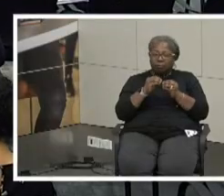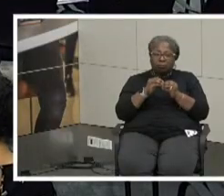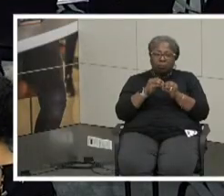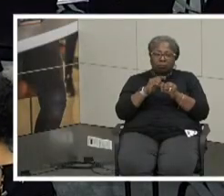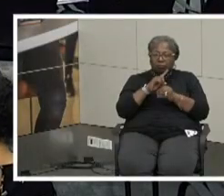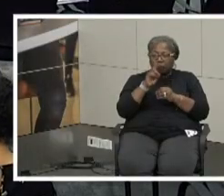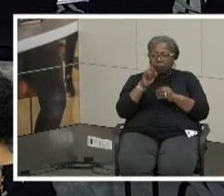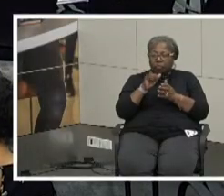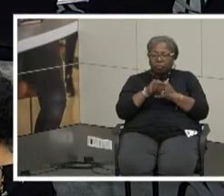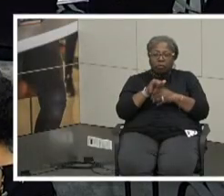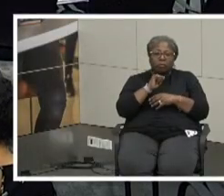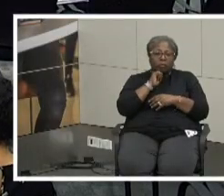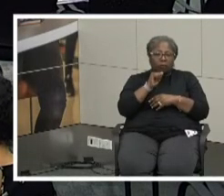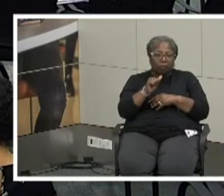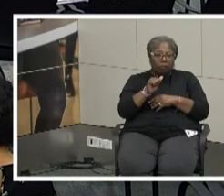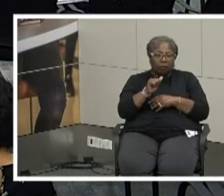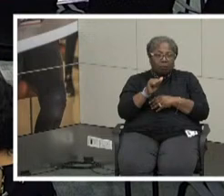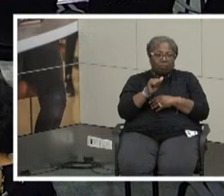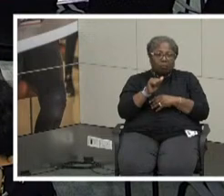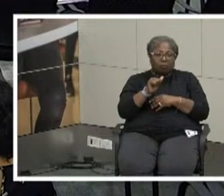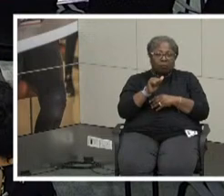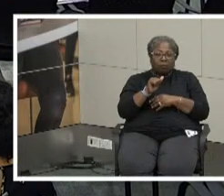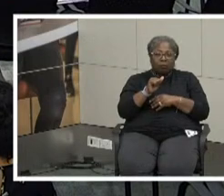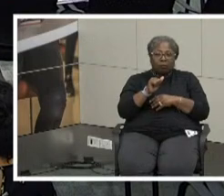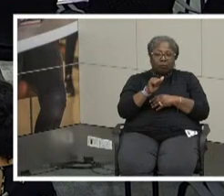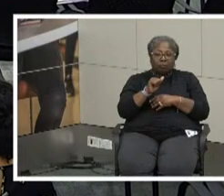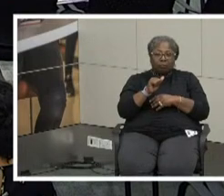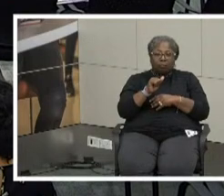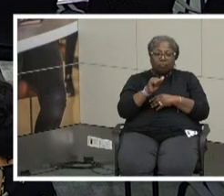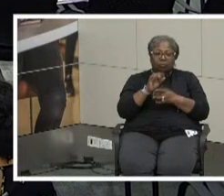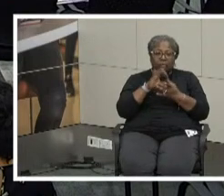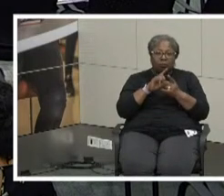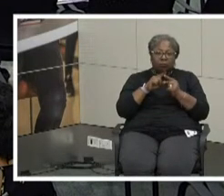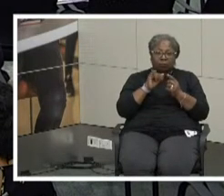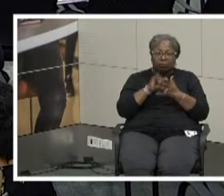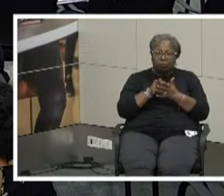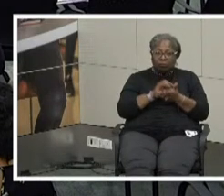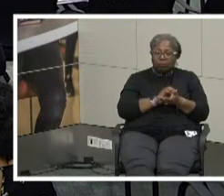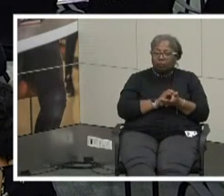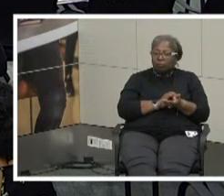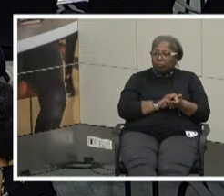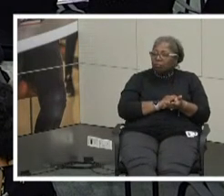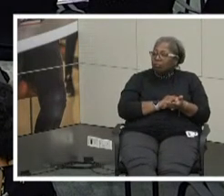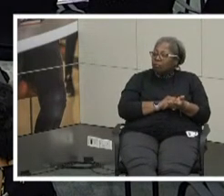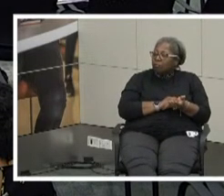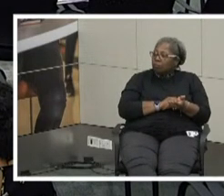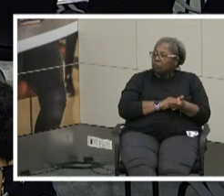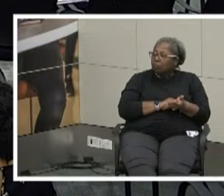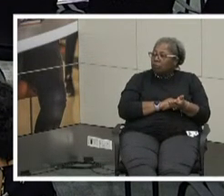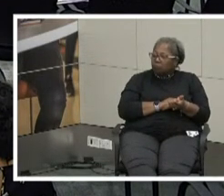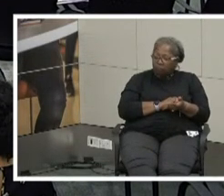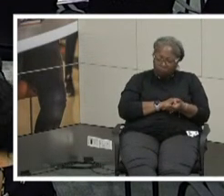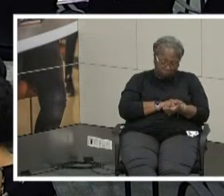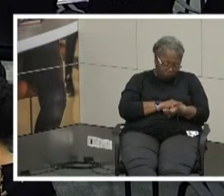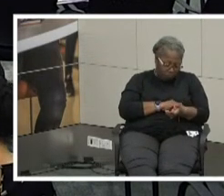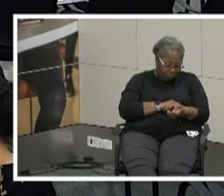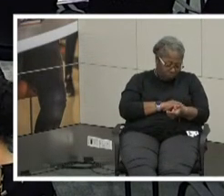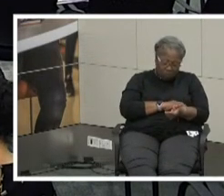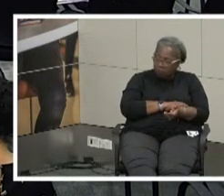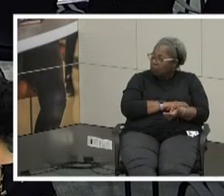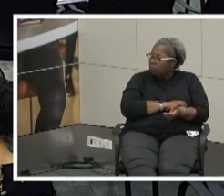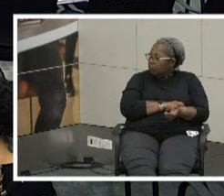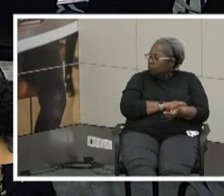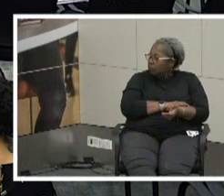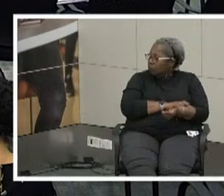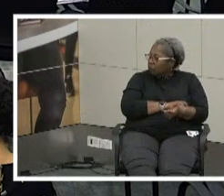uh other questions that are not tactical in nature that are governance focused go ahead let me try and you